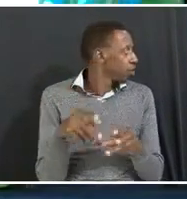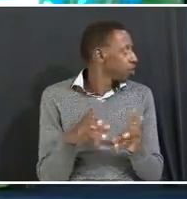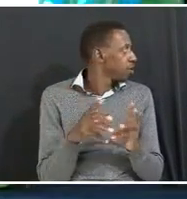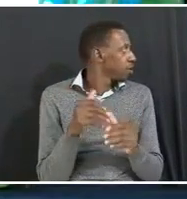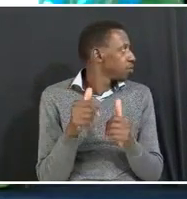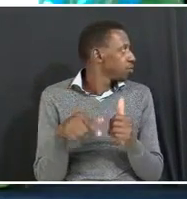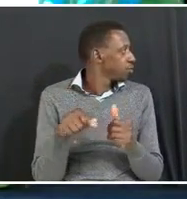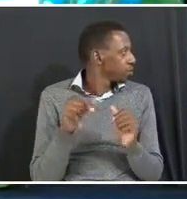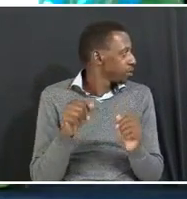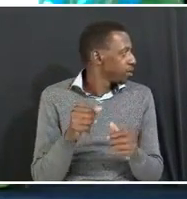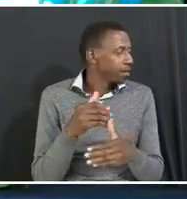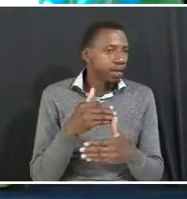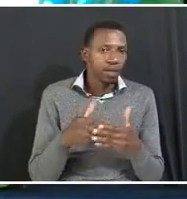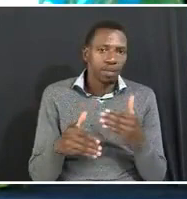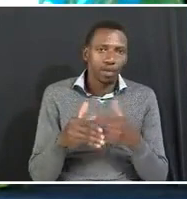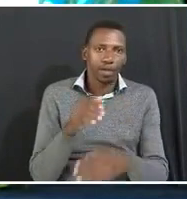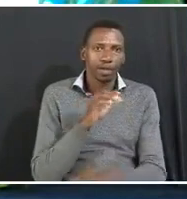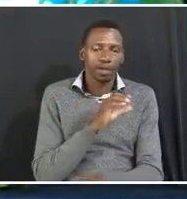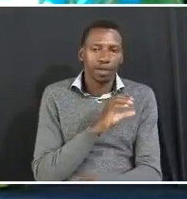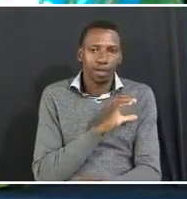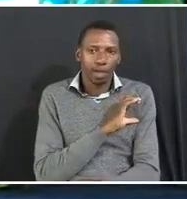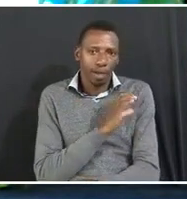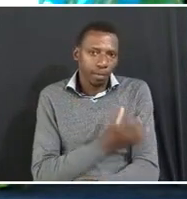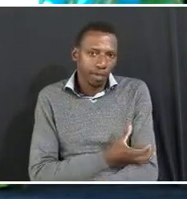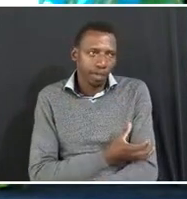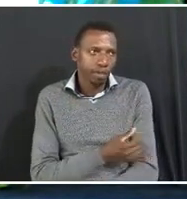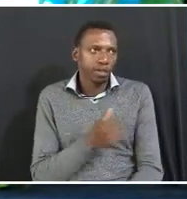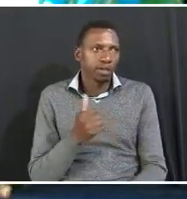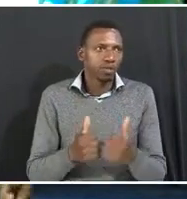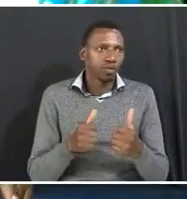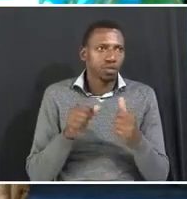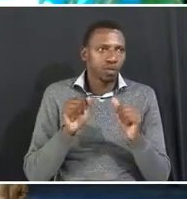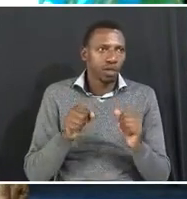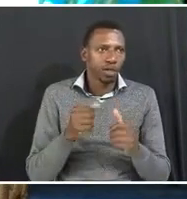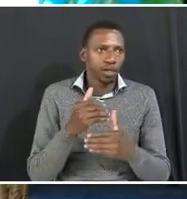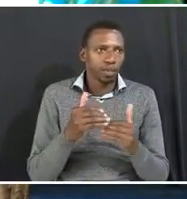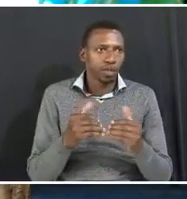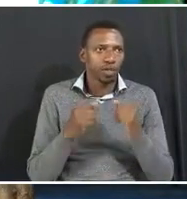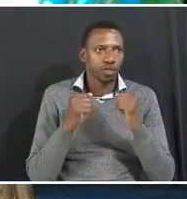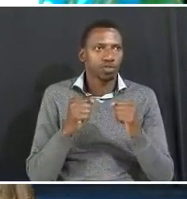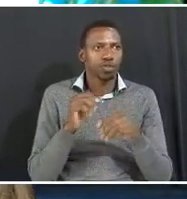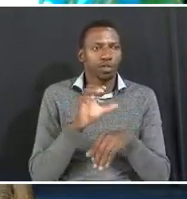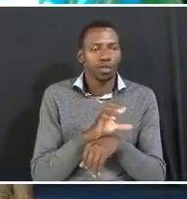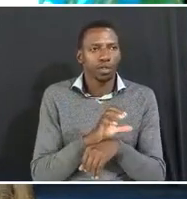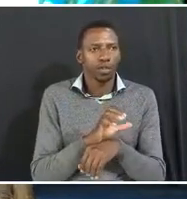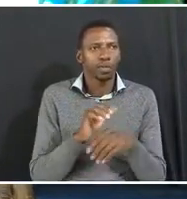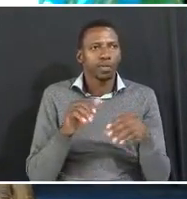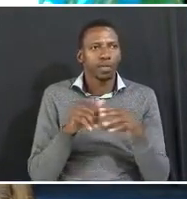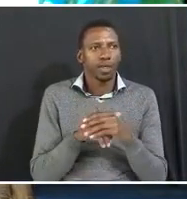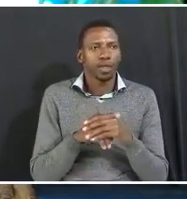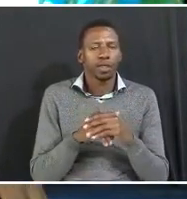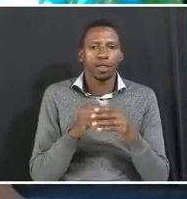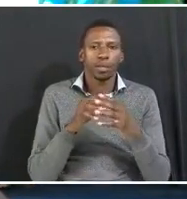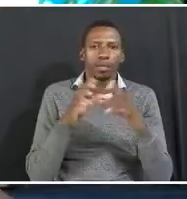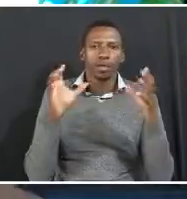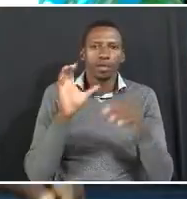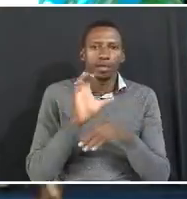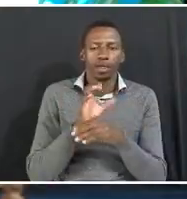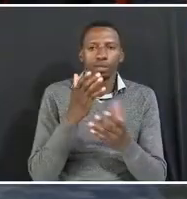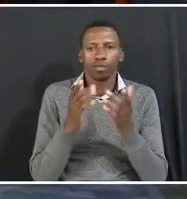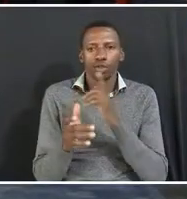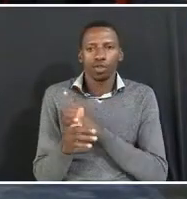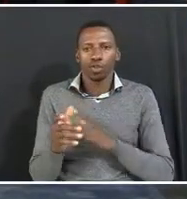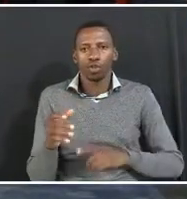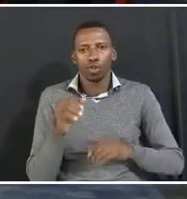build capacity in which we can build a vibrant church within the main church. May the Lord bless you.